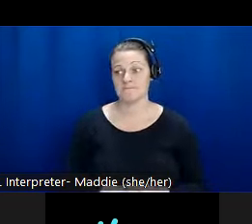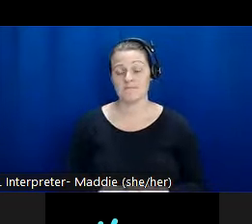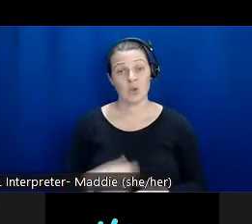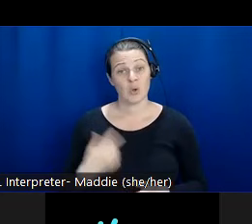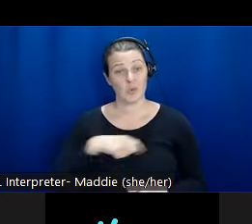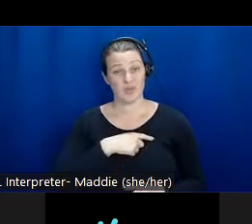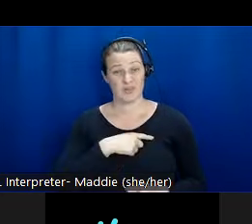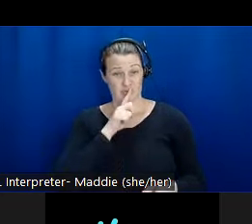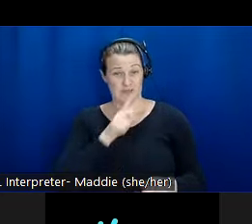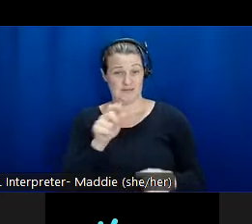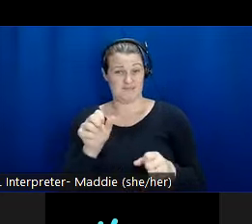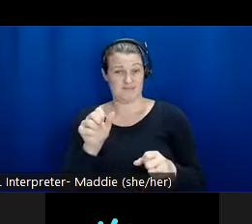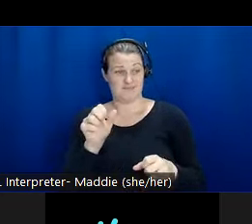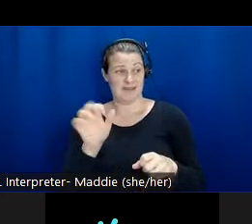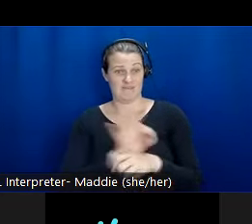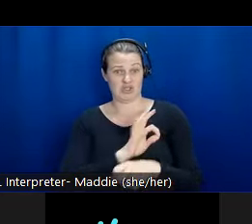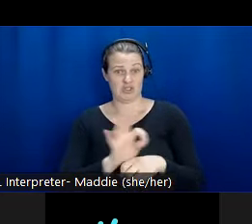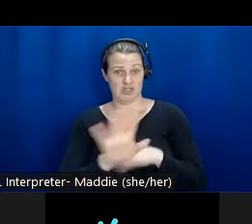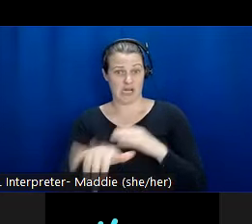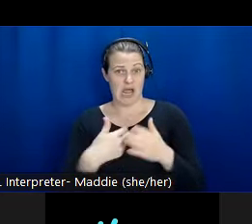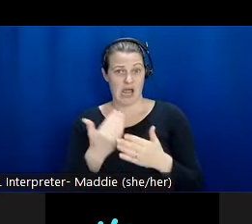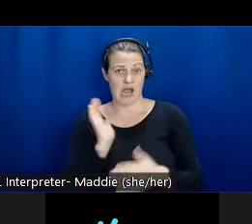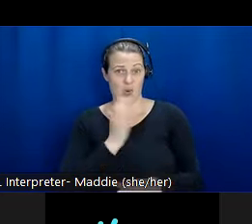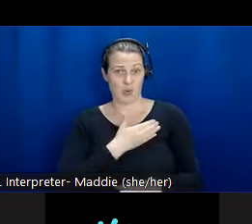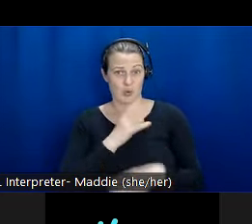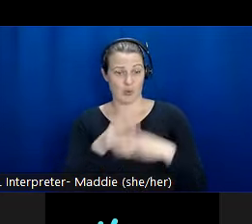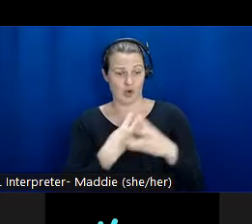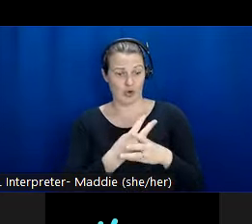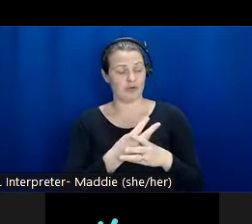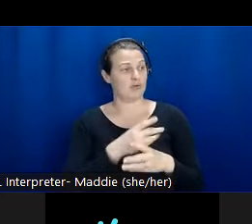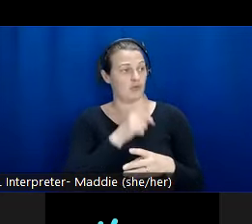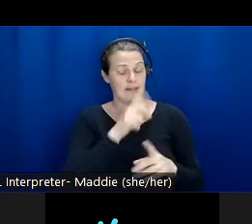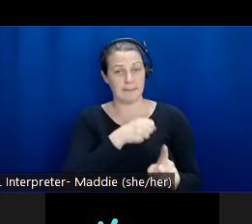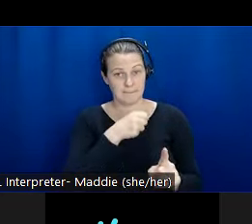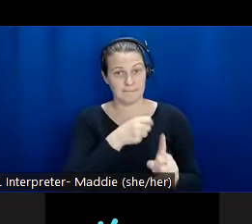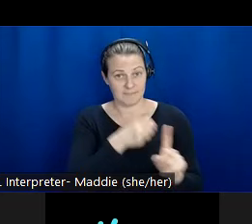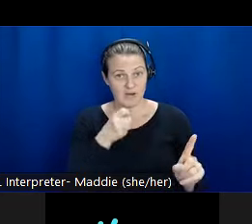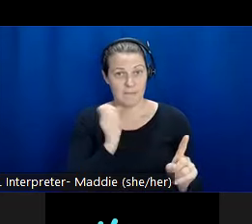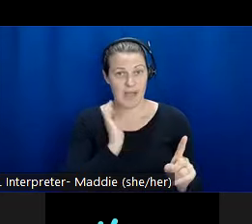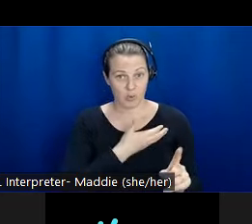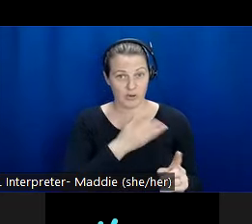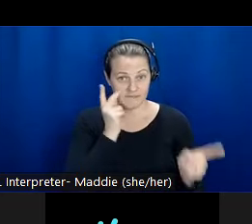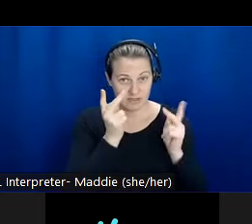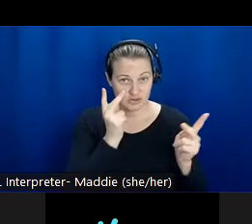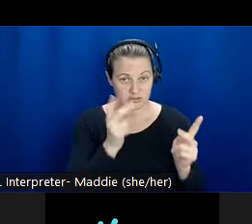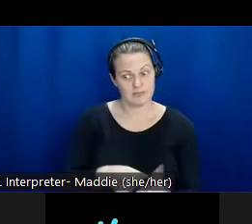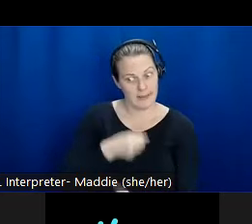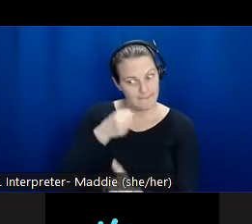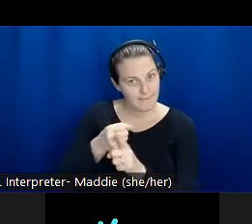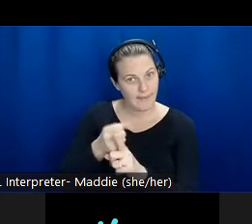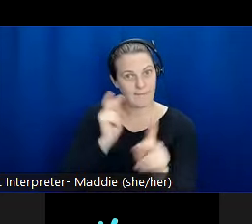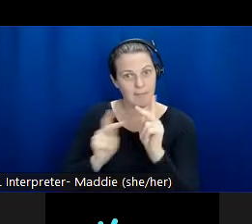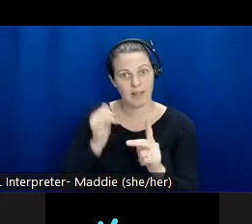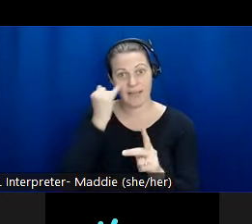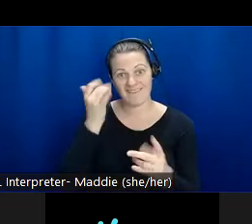in our world is dependent on our vision, it can have quite a bit of an impact on an individual who has been sighted for majority